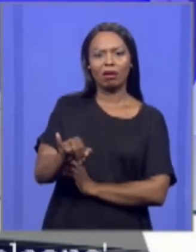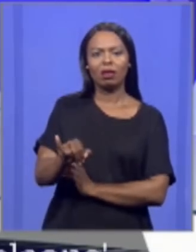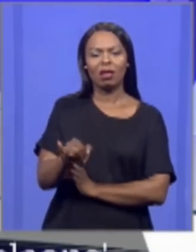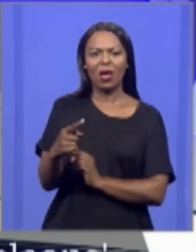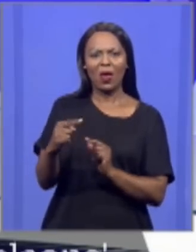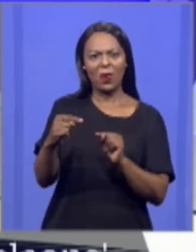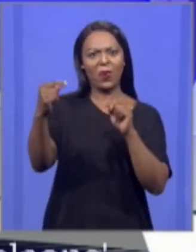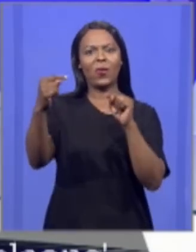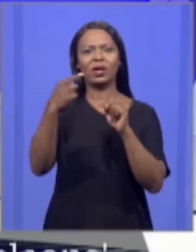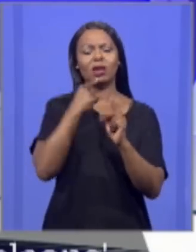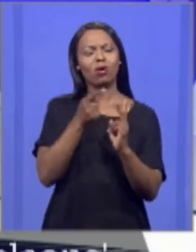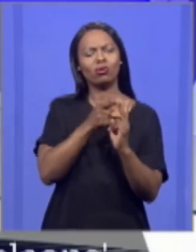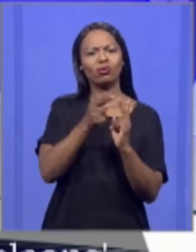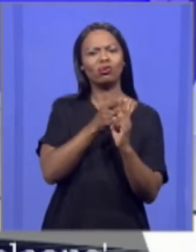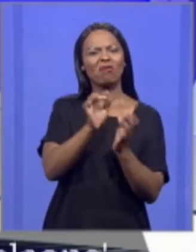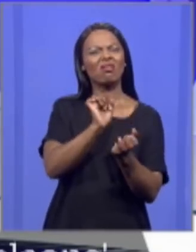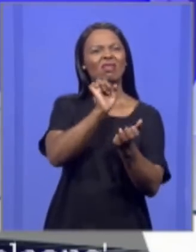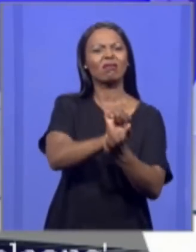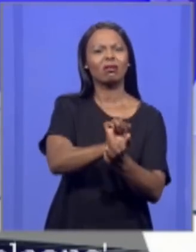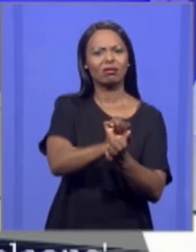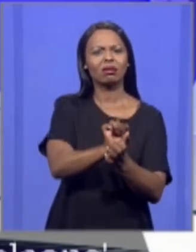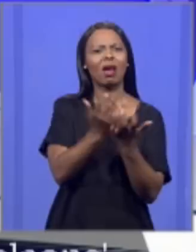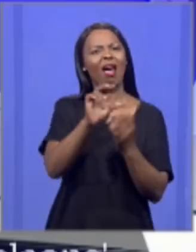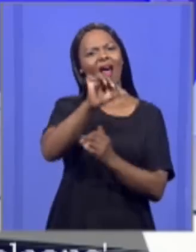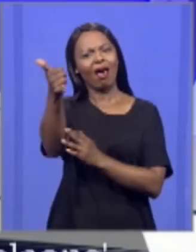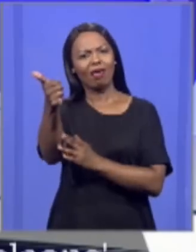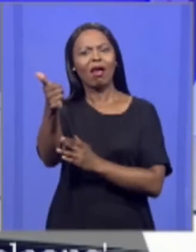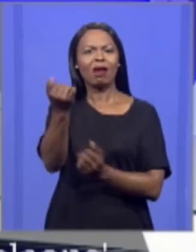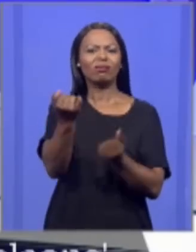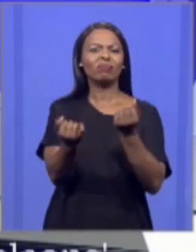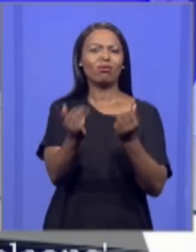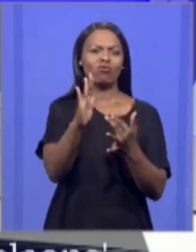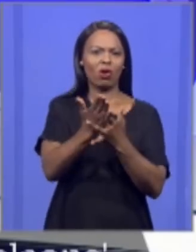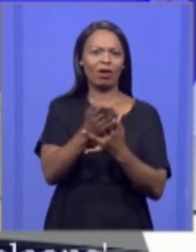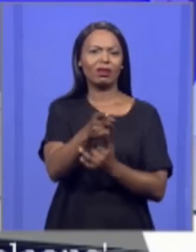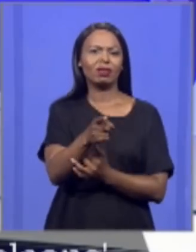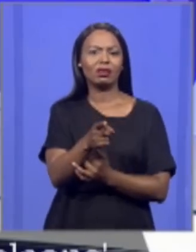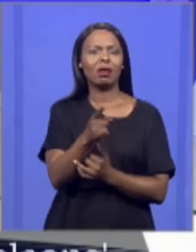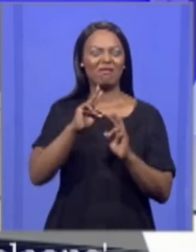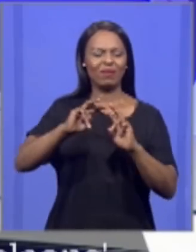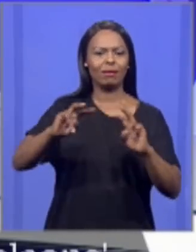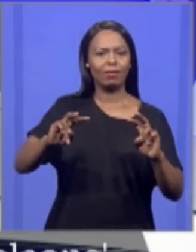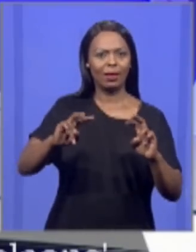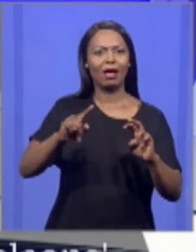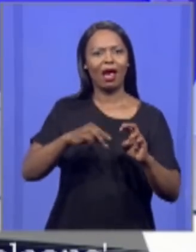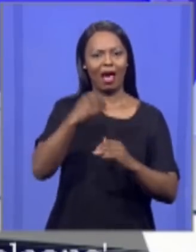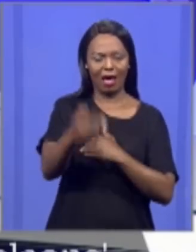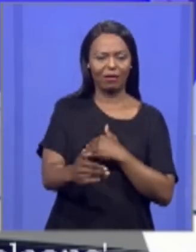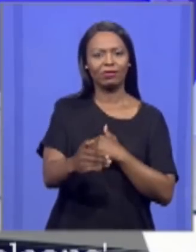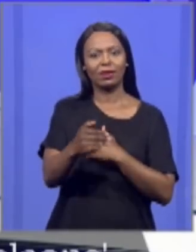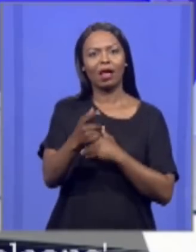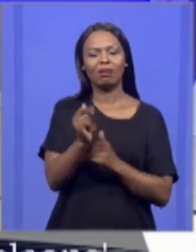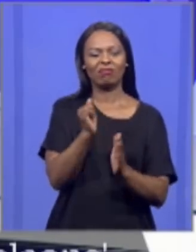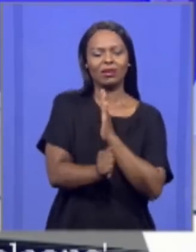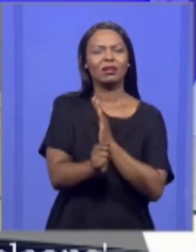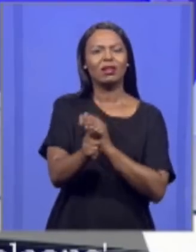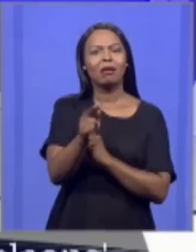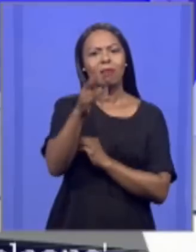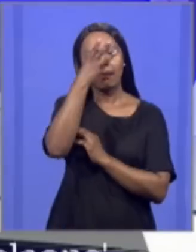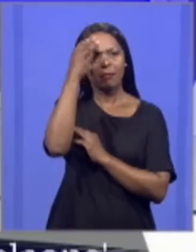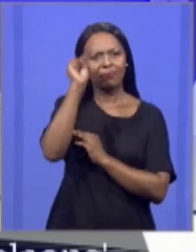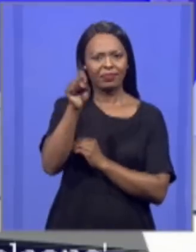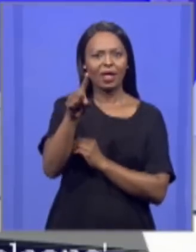ngangile gore bobedi ba golegilwe ka melato e mengwe gomme ba nyakišišwa ka polao ya meiwa morago ga fao.